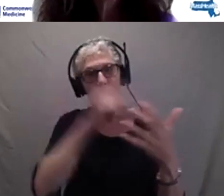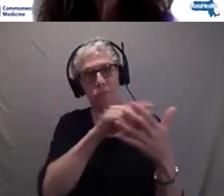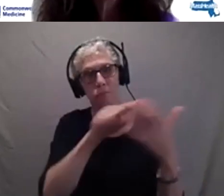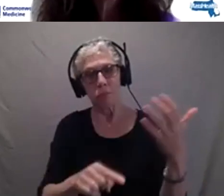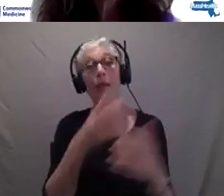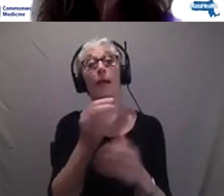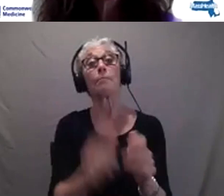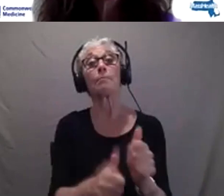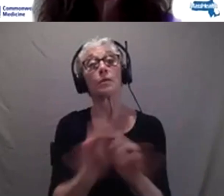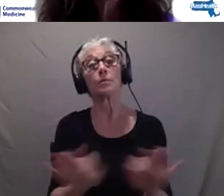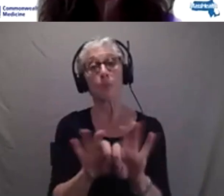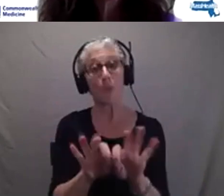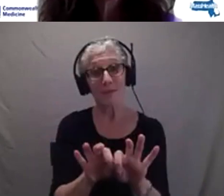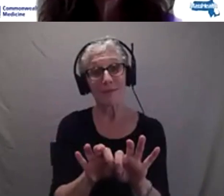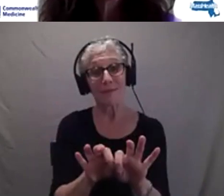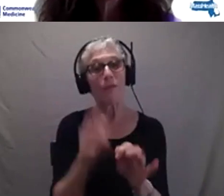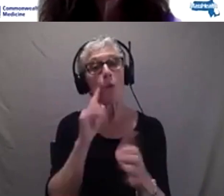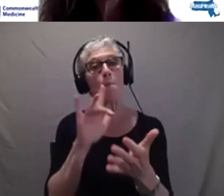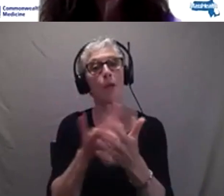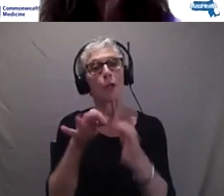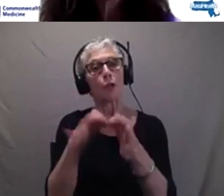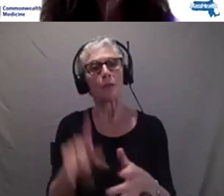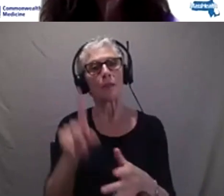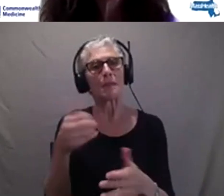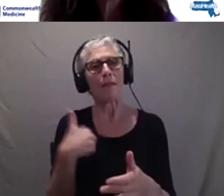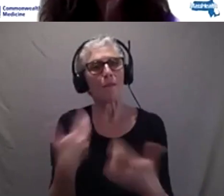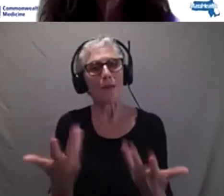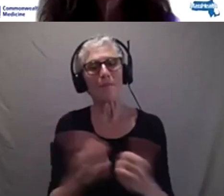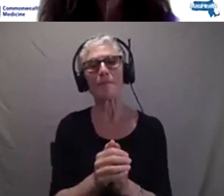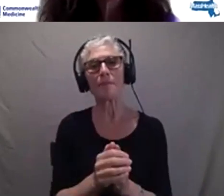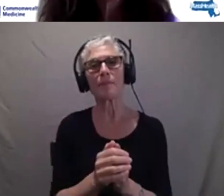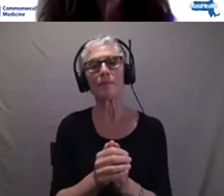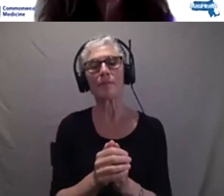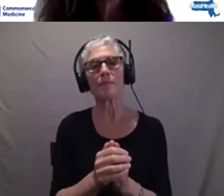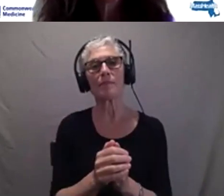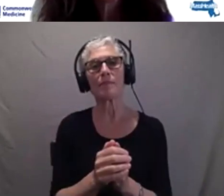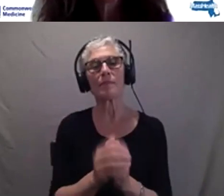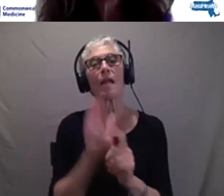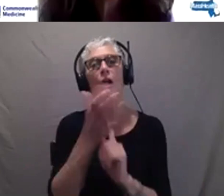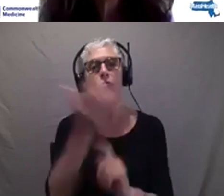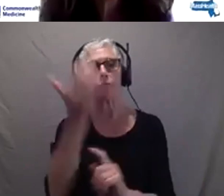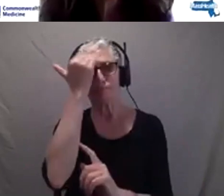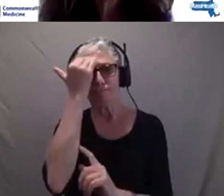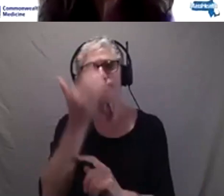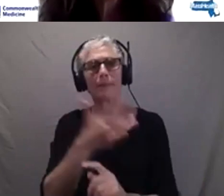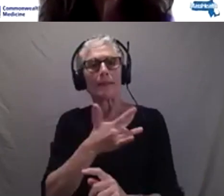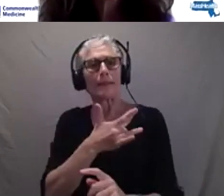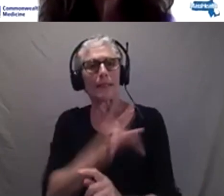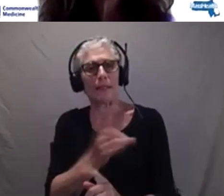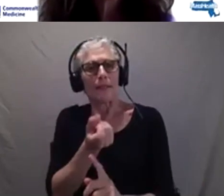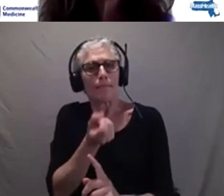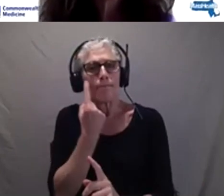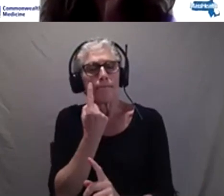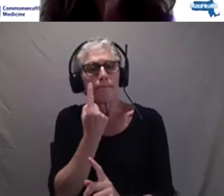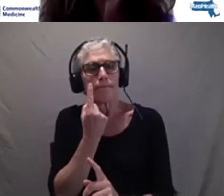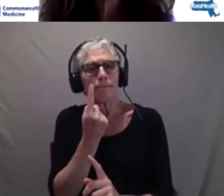essential skill for a medical interpreter is to have the high degree of cultural knowledge and sensitivity which they bring to their work